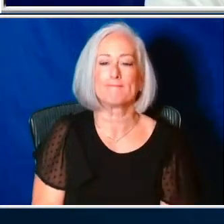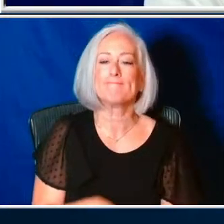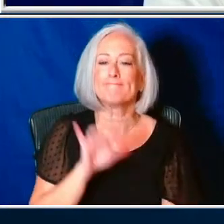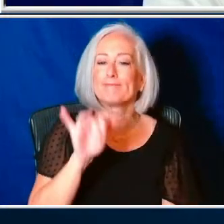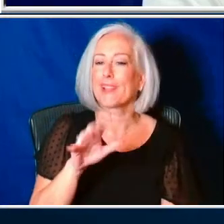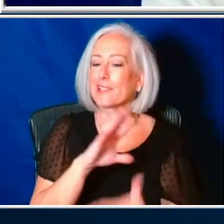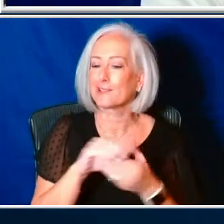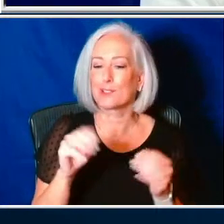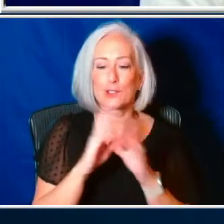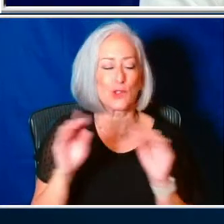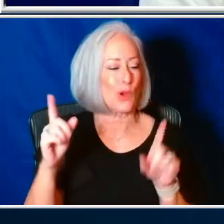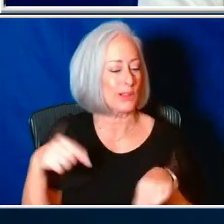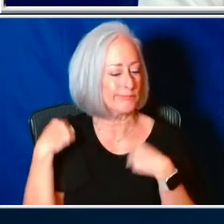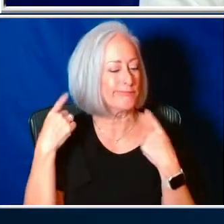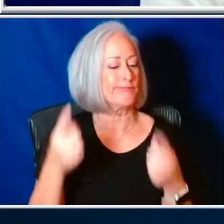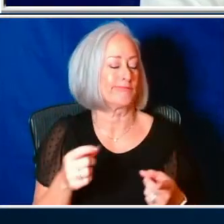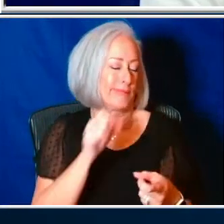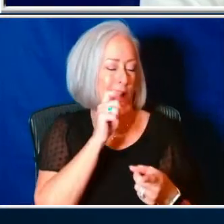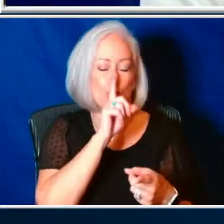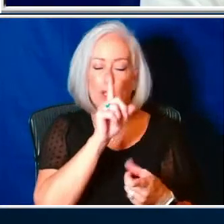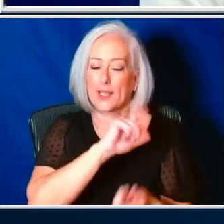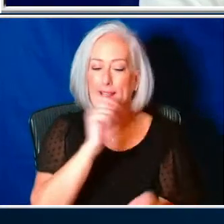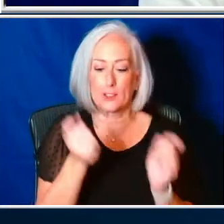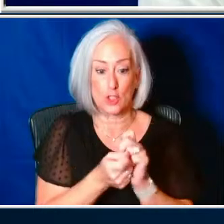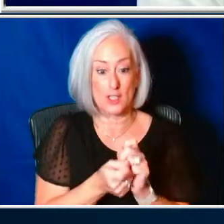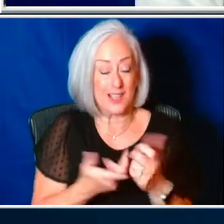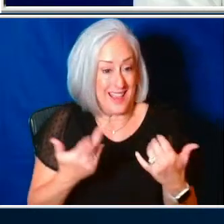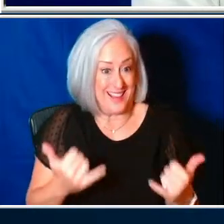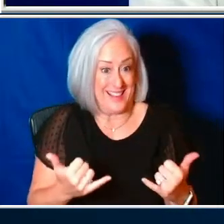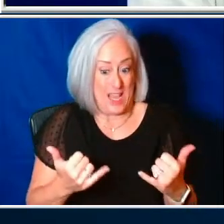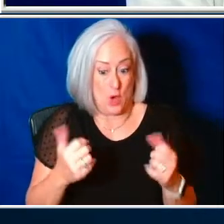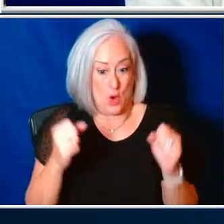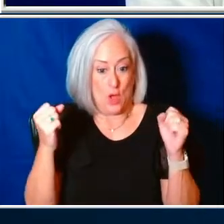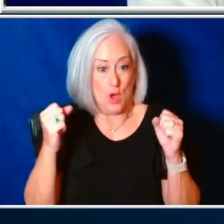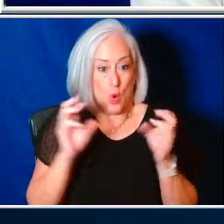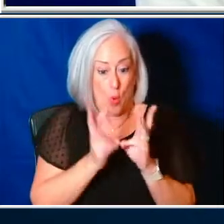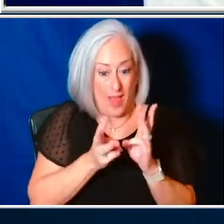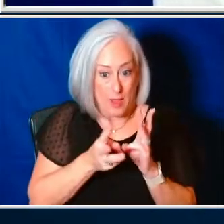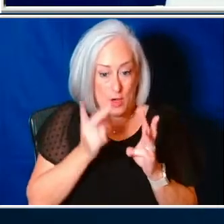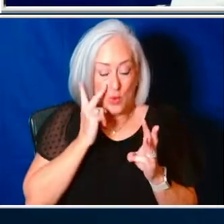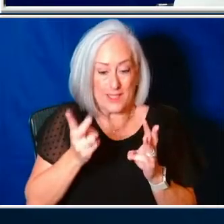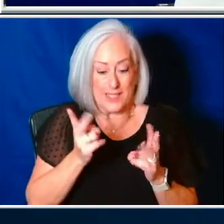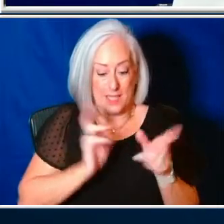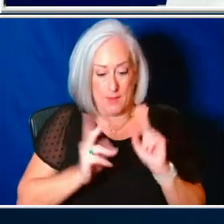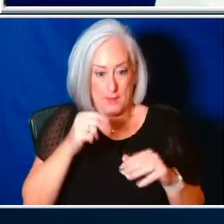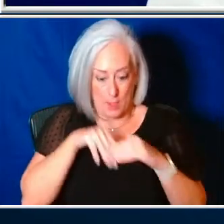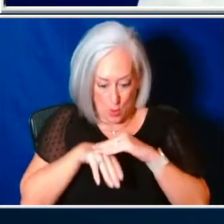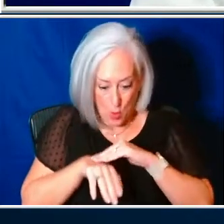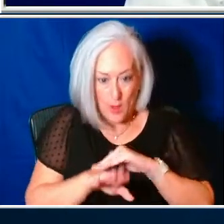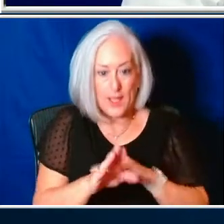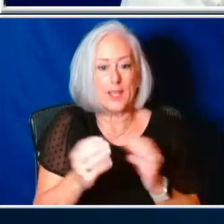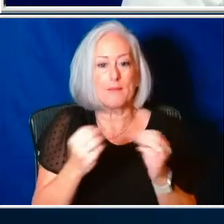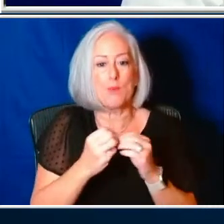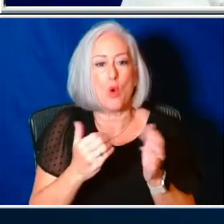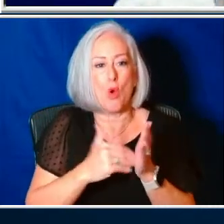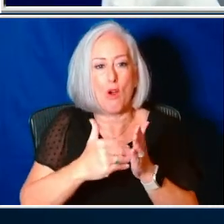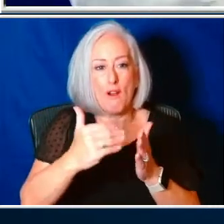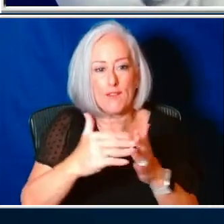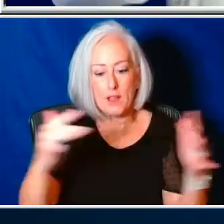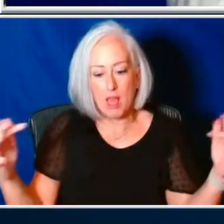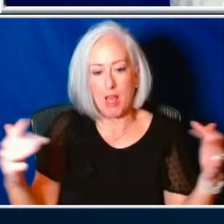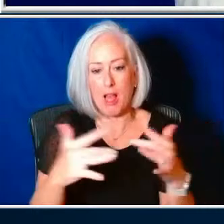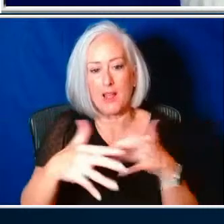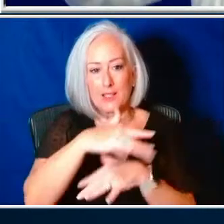people go inside more and more, I think we'll have to, and we see more and more variants. I mean, the B5 strain is no longer the dominant strain in the United States. And there's kind of